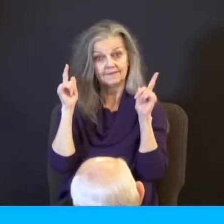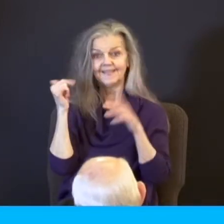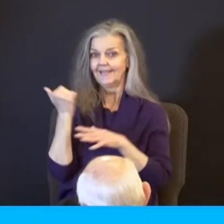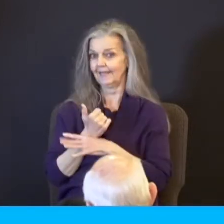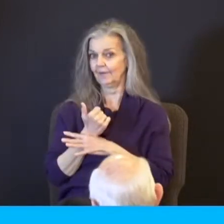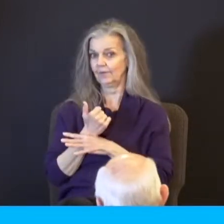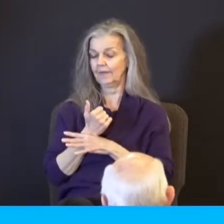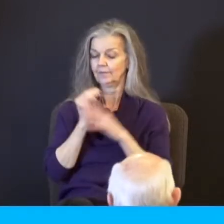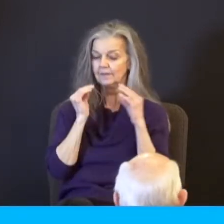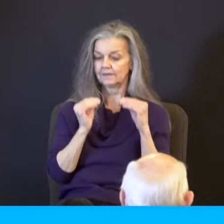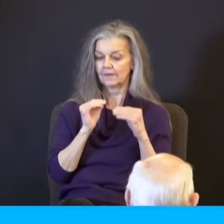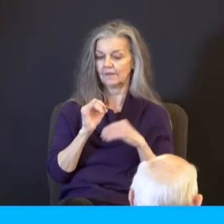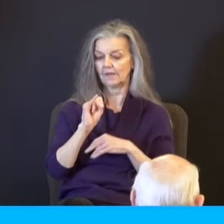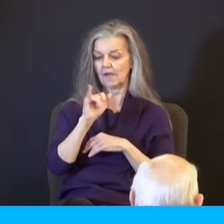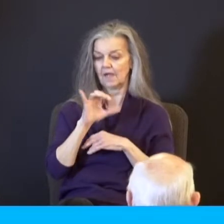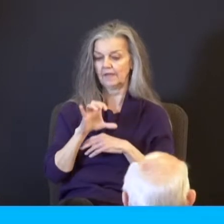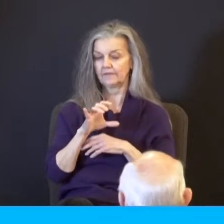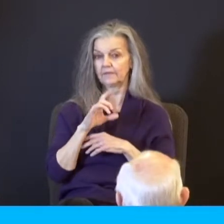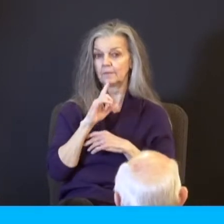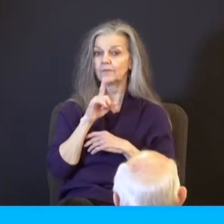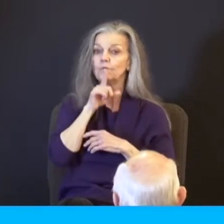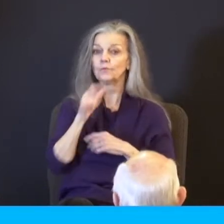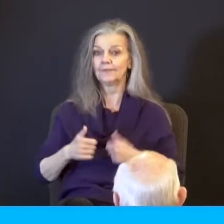Abraham taught Isaac about the true and living God.